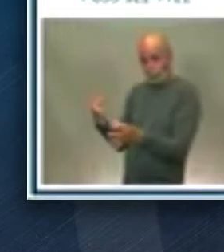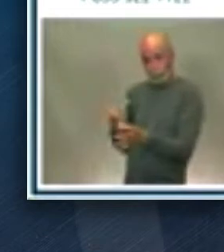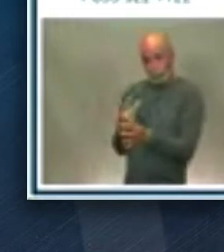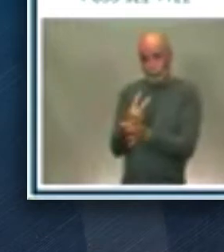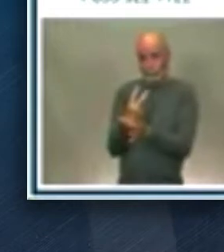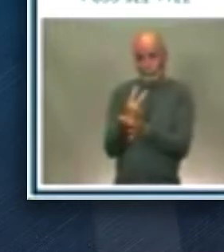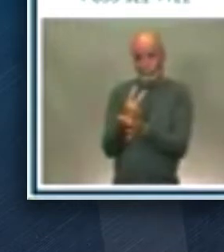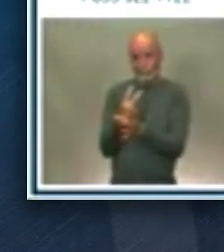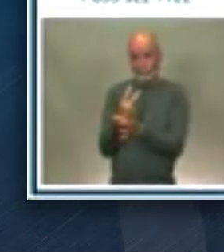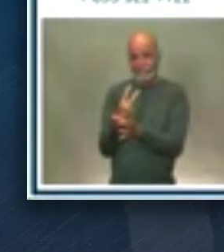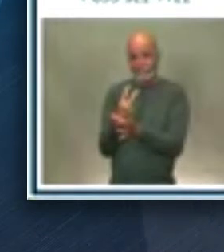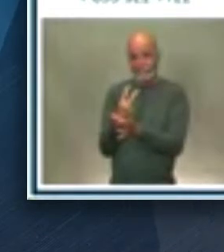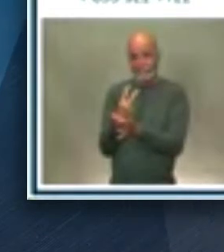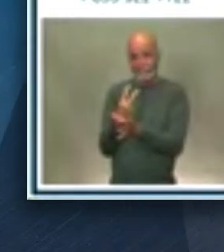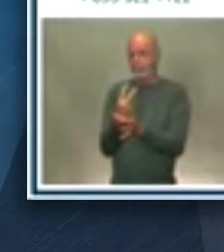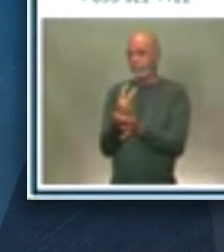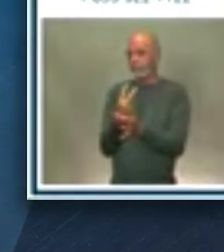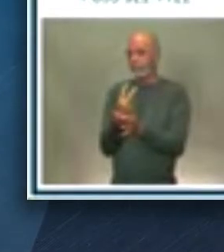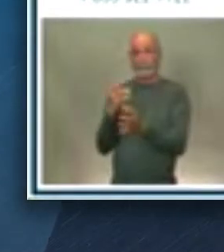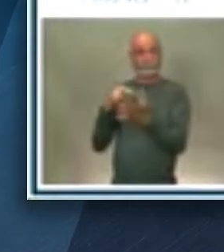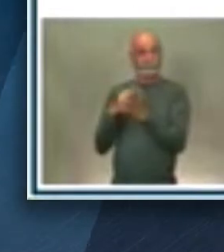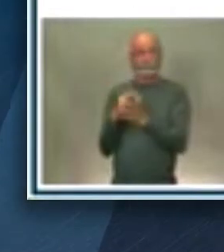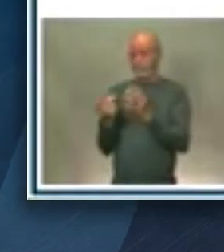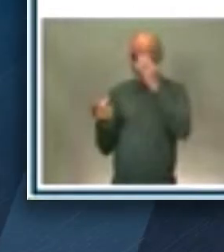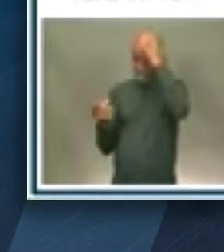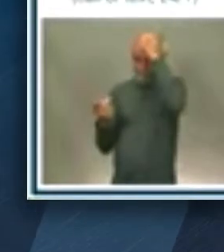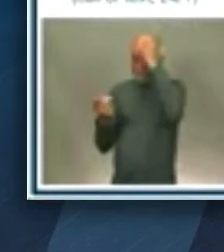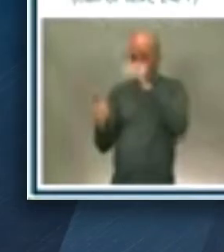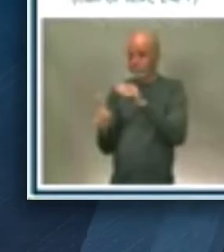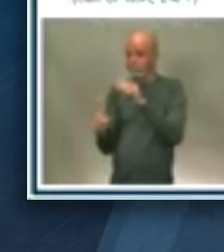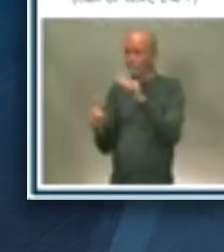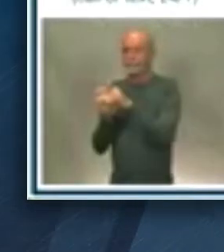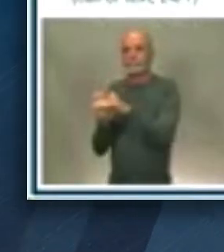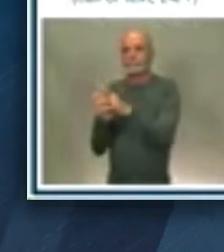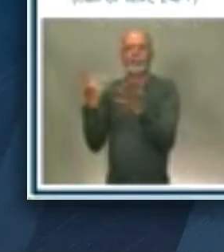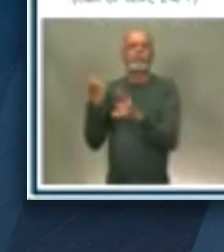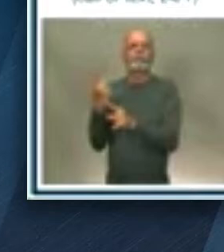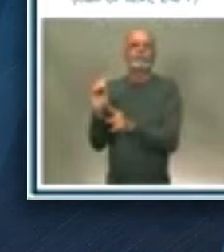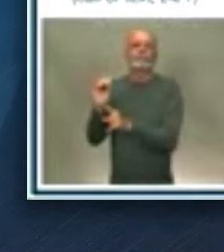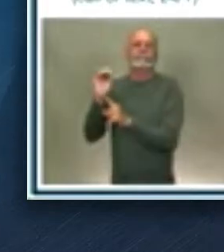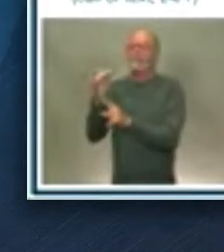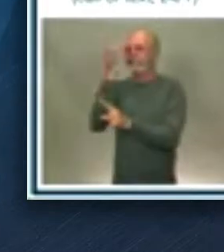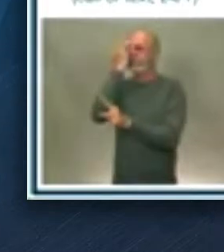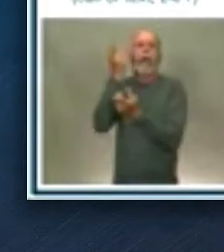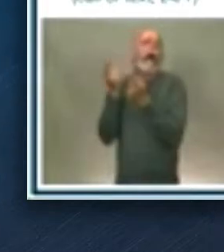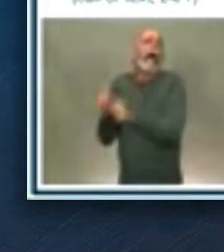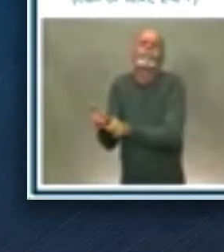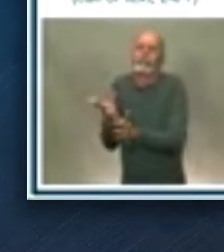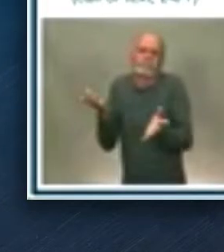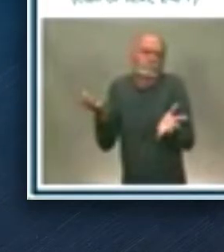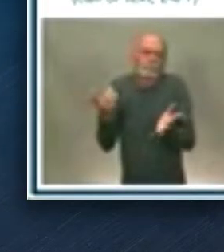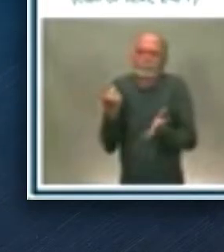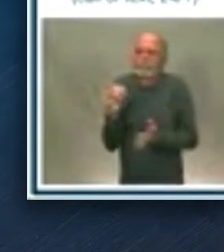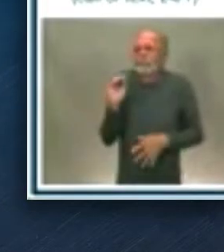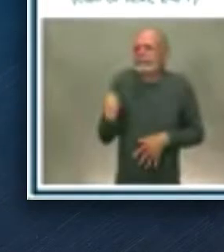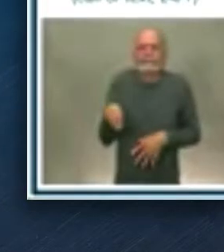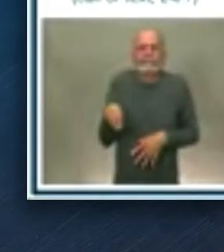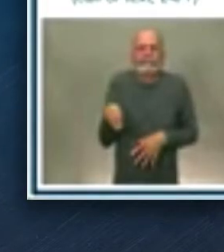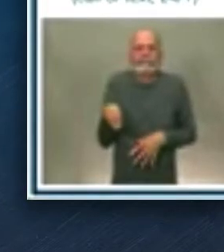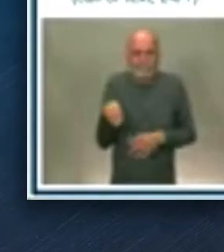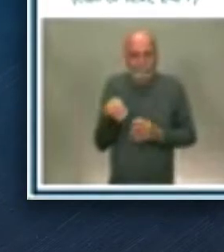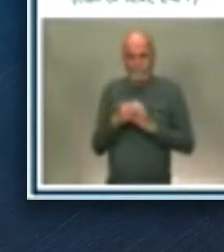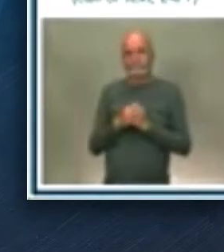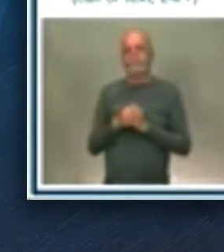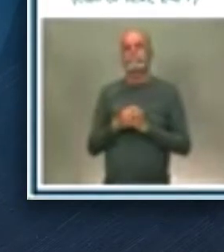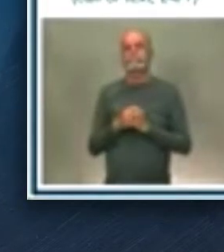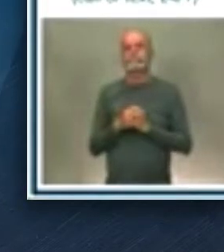are going to be fully vaccinated. But it still is only 1%. So the breakthrough issue is we're open and transparent about